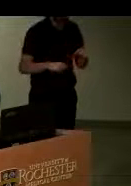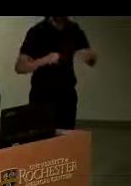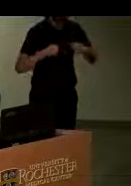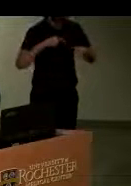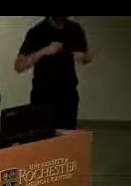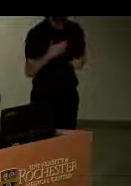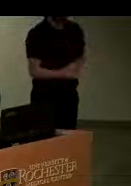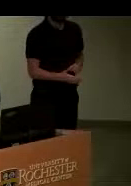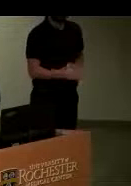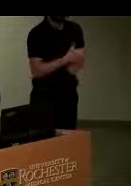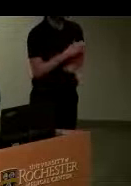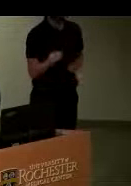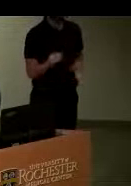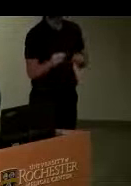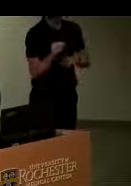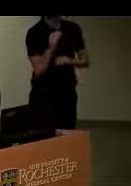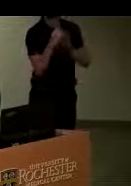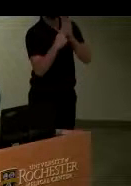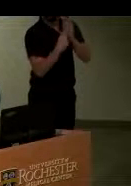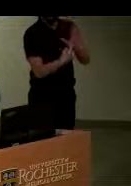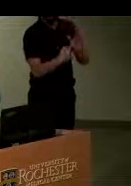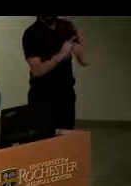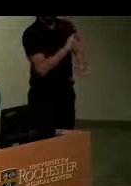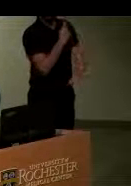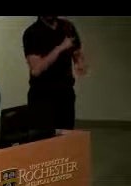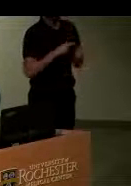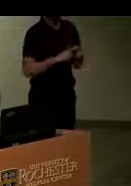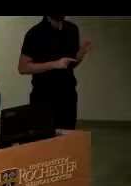be there and present the patient to him.